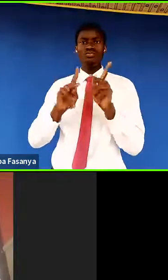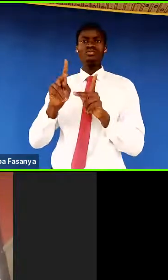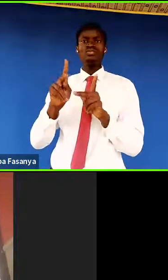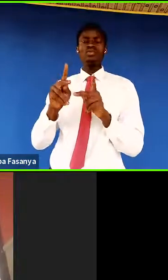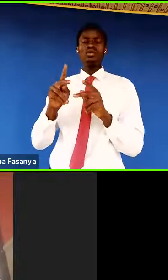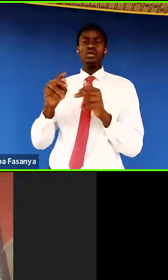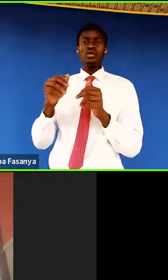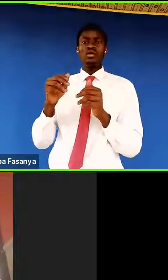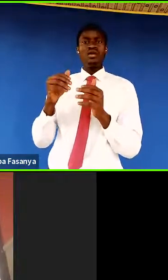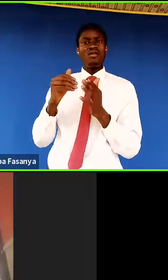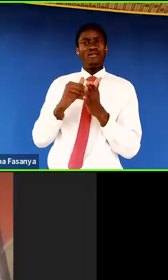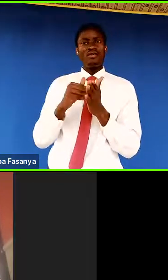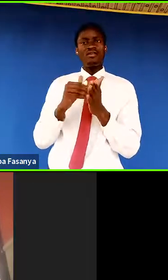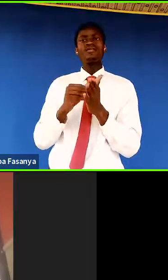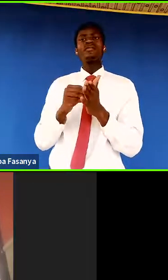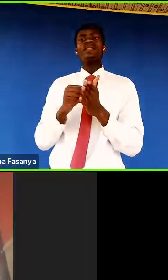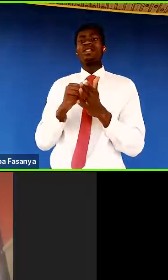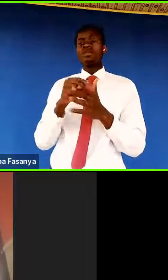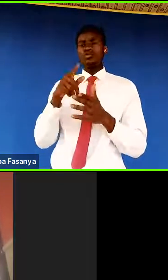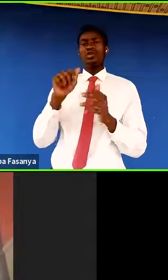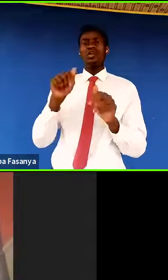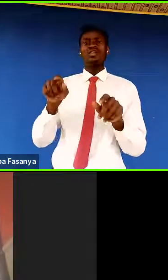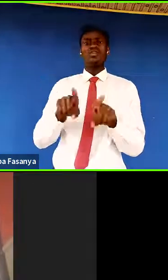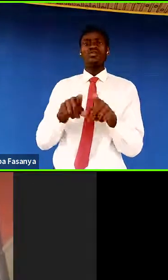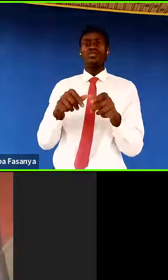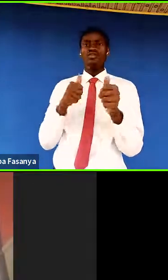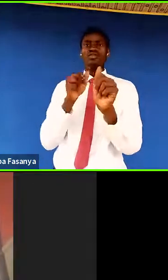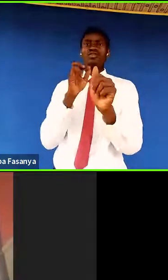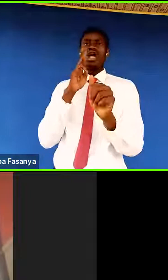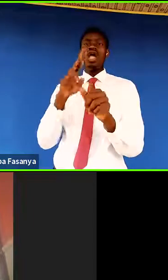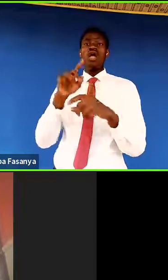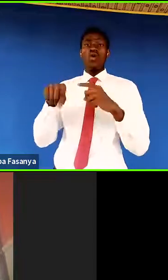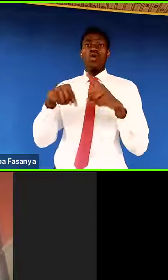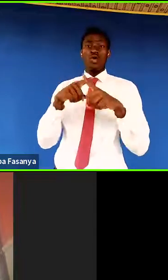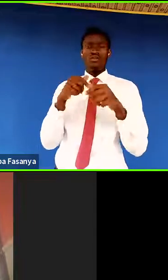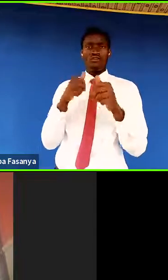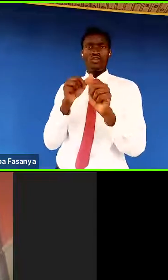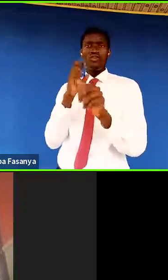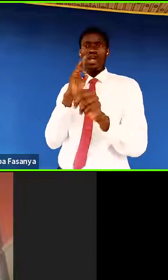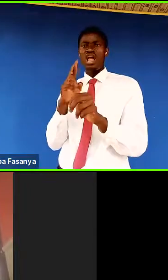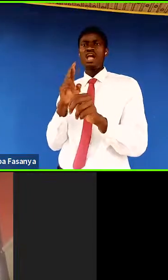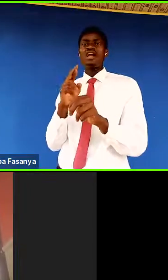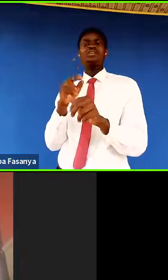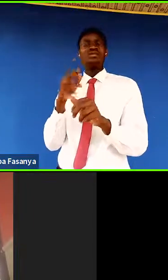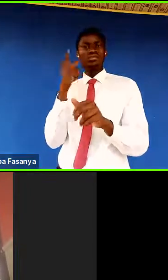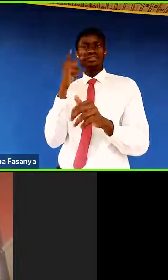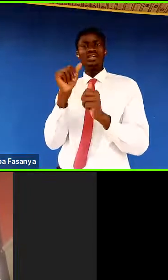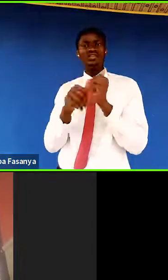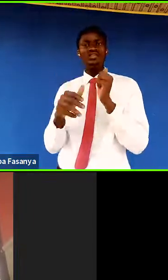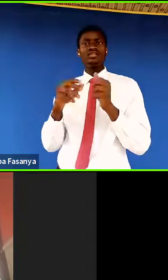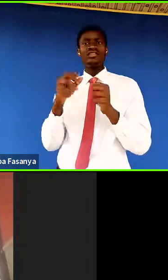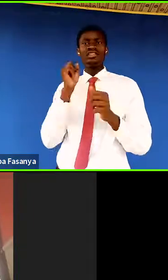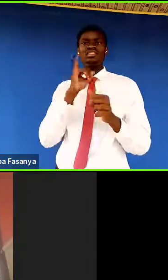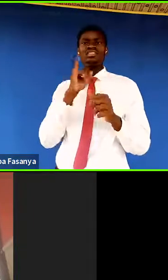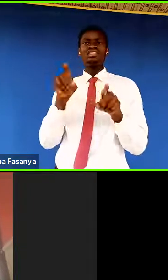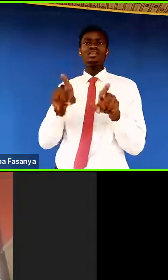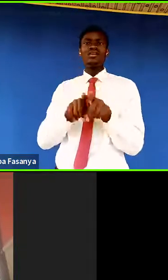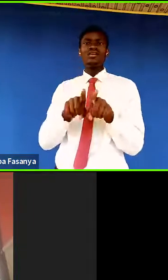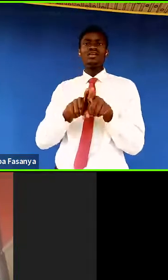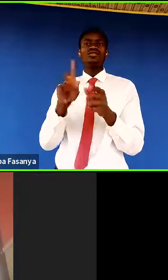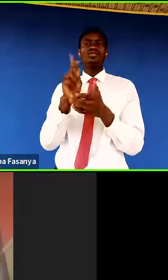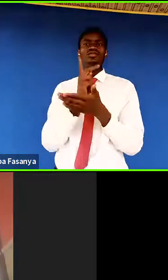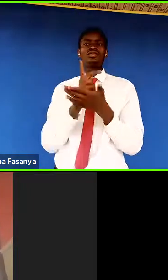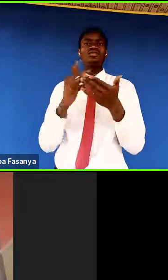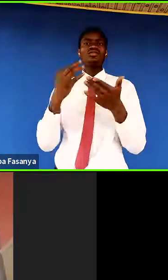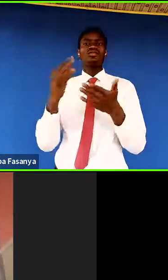insight into fertility issues. She's also a part of the group Ask the Pediatrician. So she